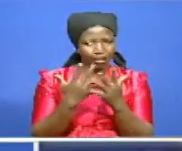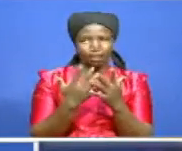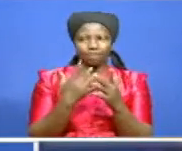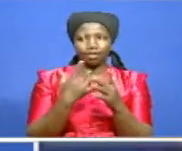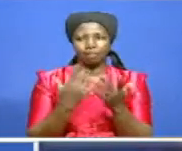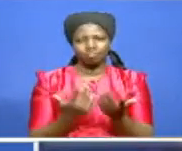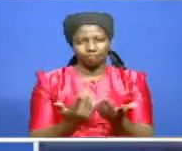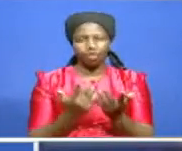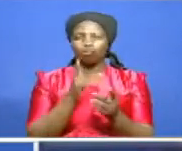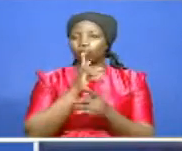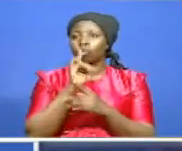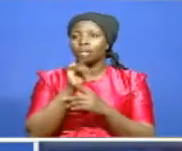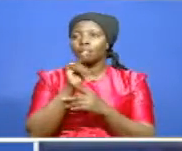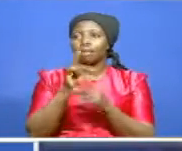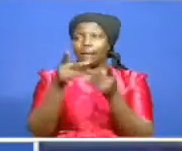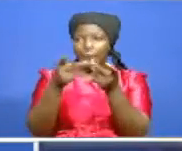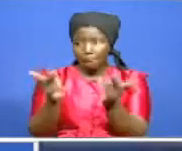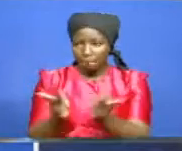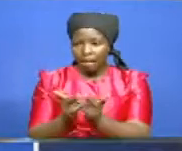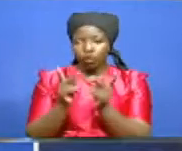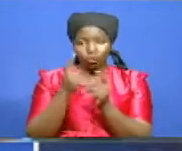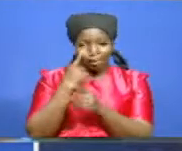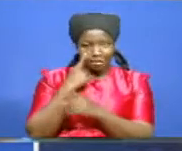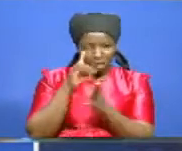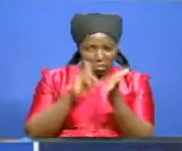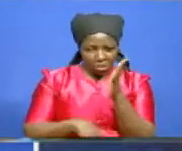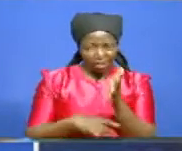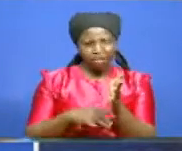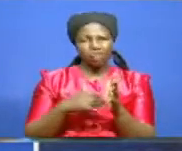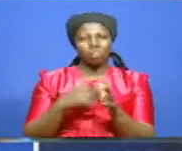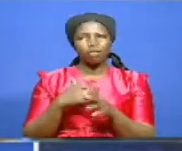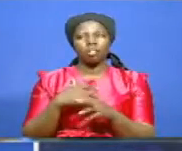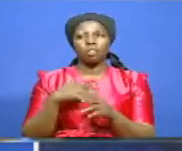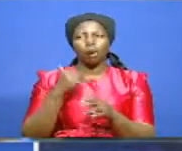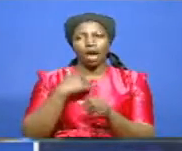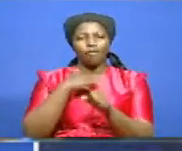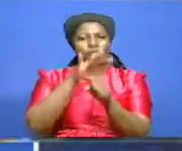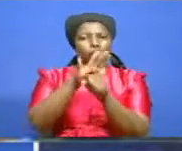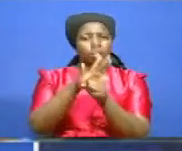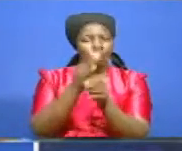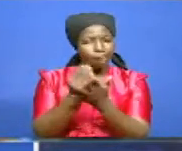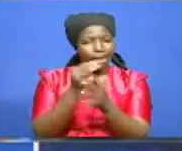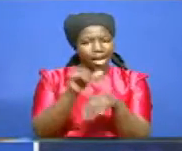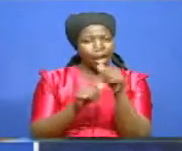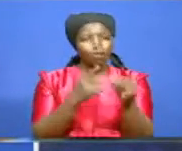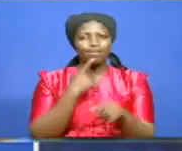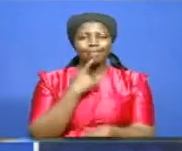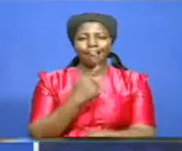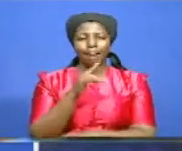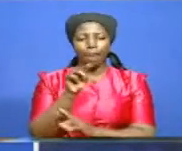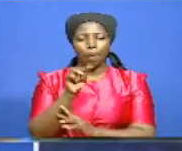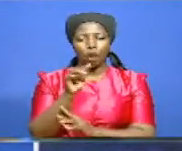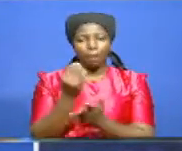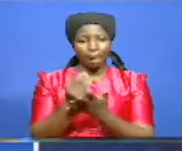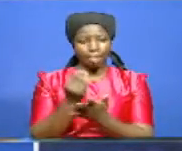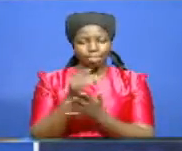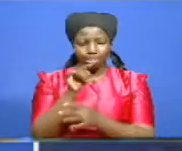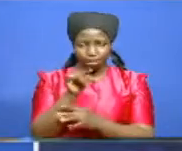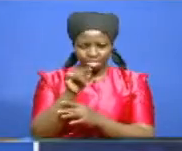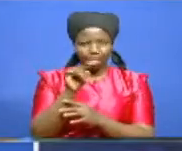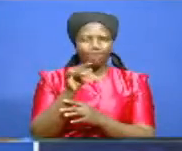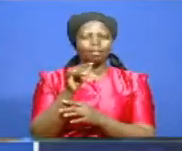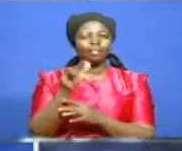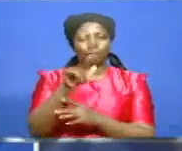million. So in this place, utaona ya kwamba kutakuwa pumped pesa around 100 million